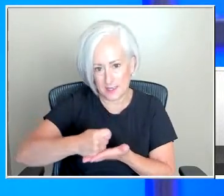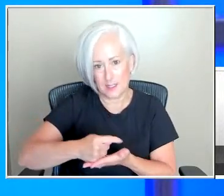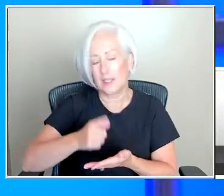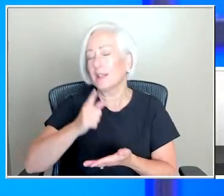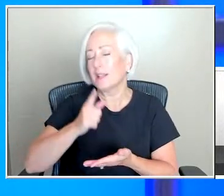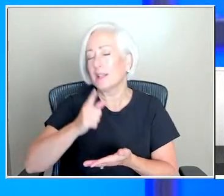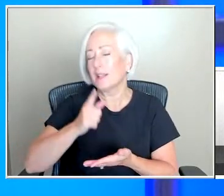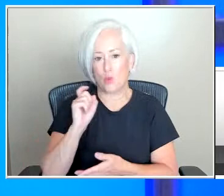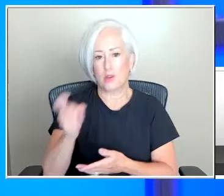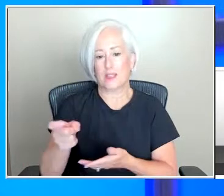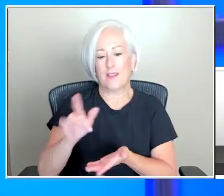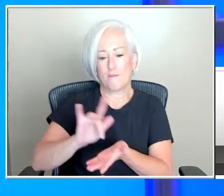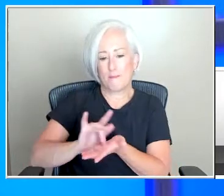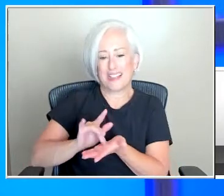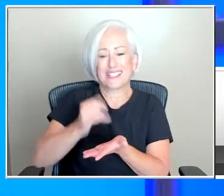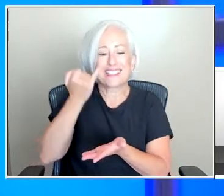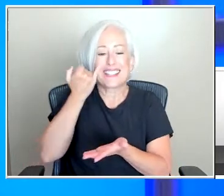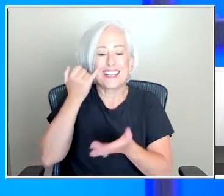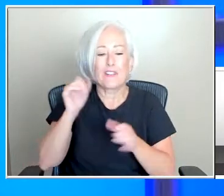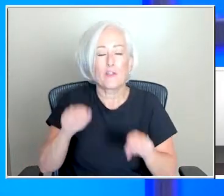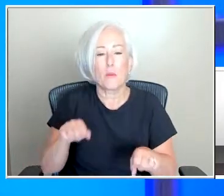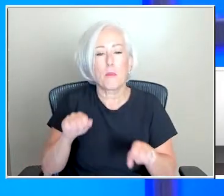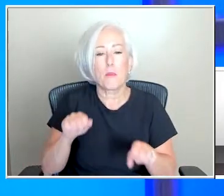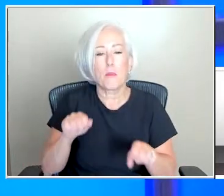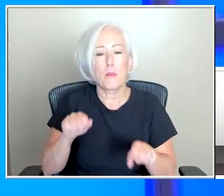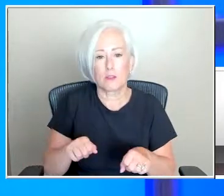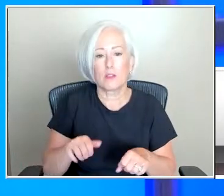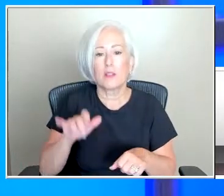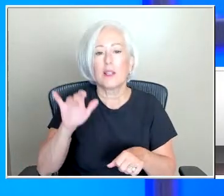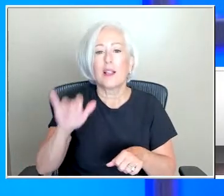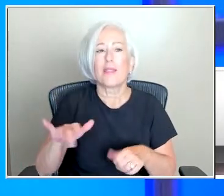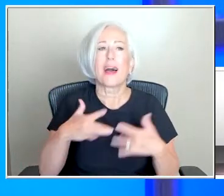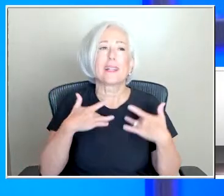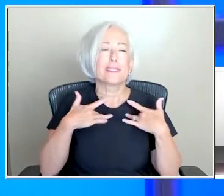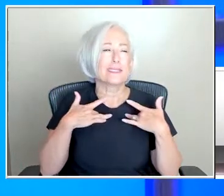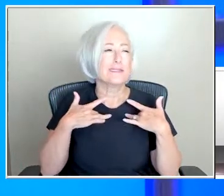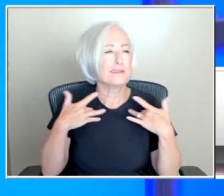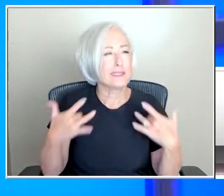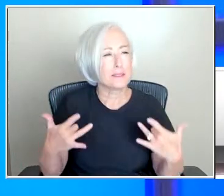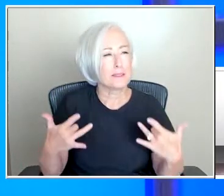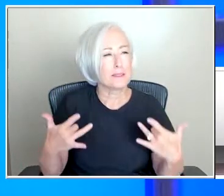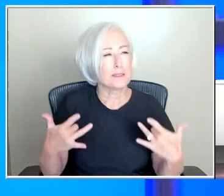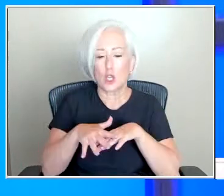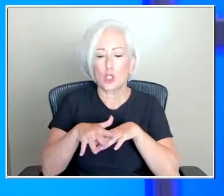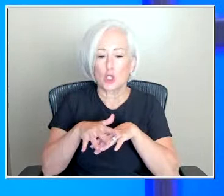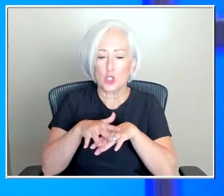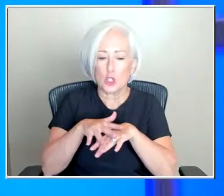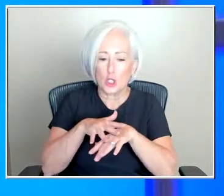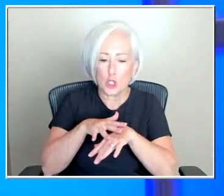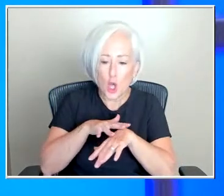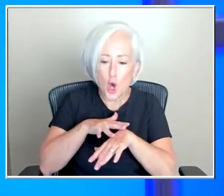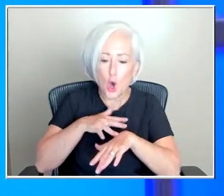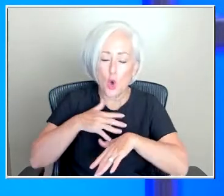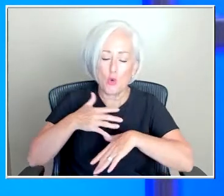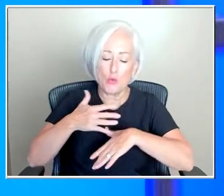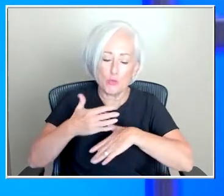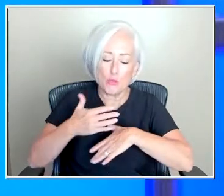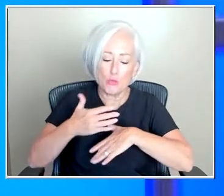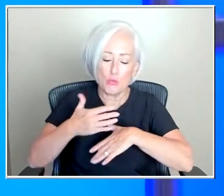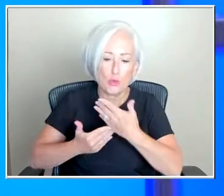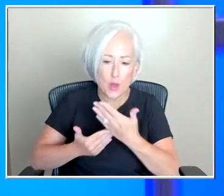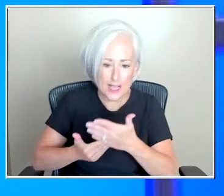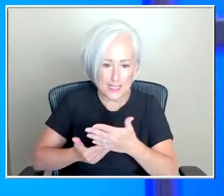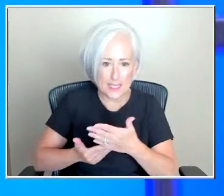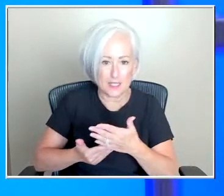if possible, because typically these are slowly, progressing diseases. So in the beginning, the symptoms may be very